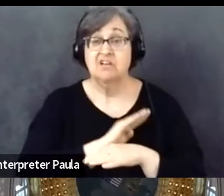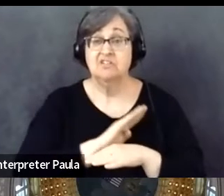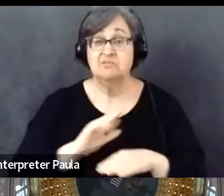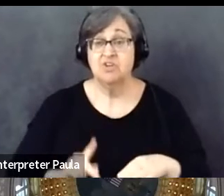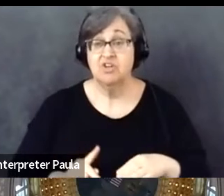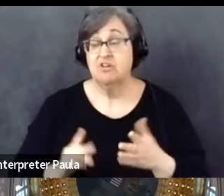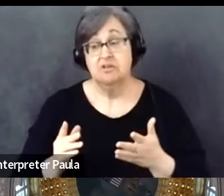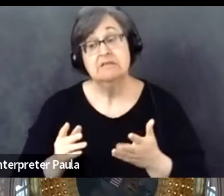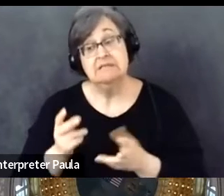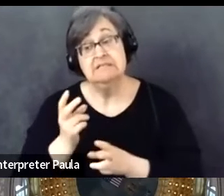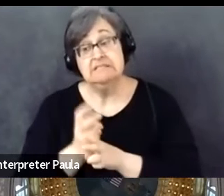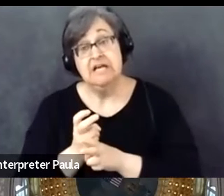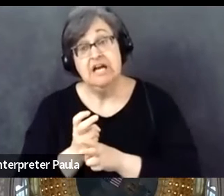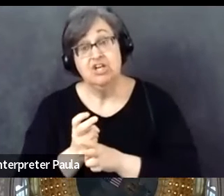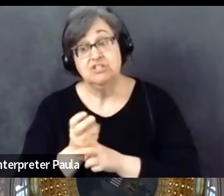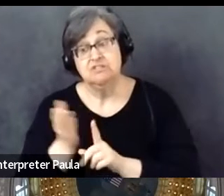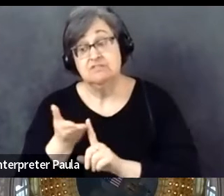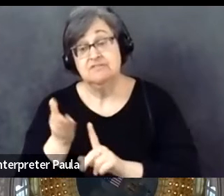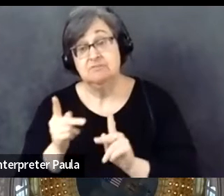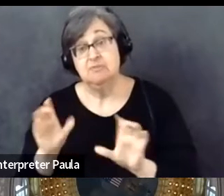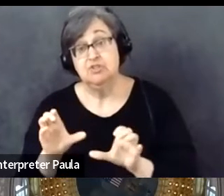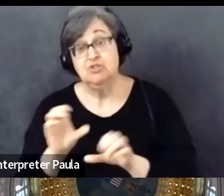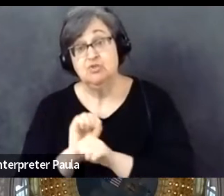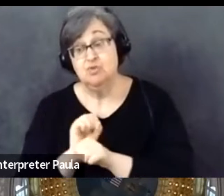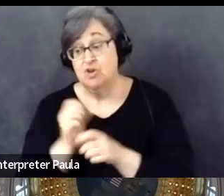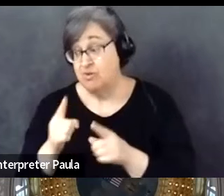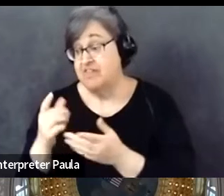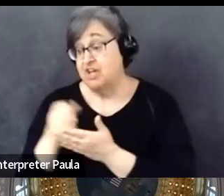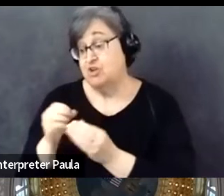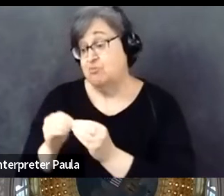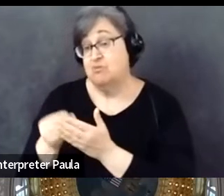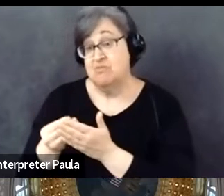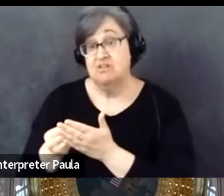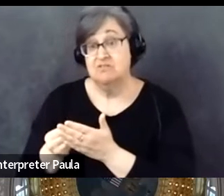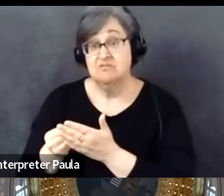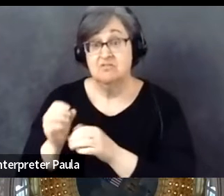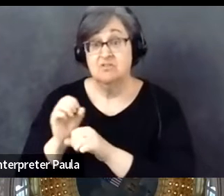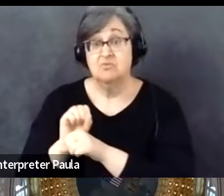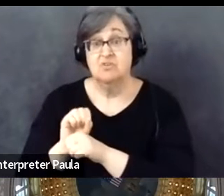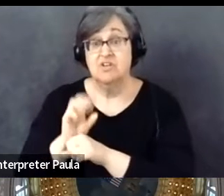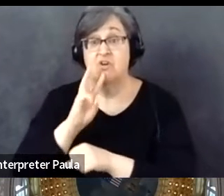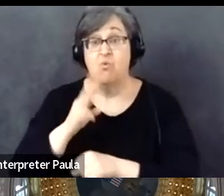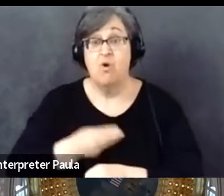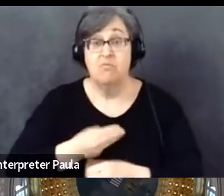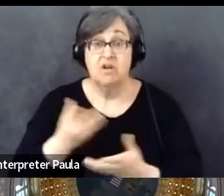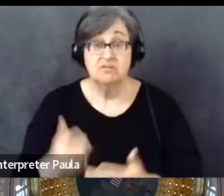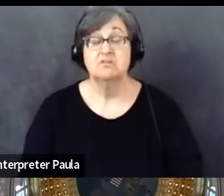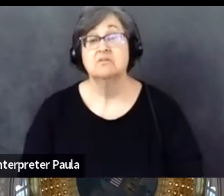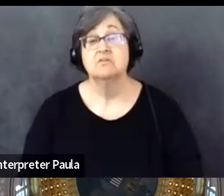hard to get people to do the work when they can make more money going to Walmart and working.